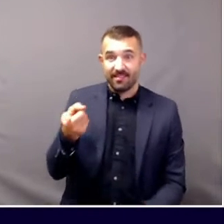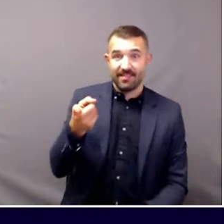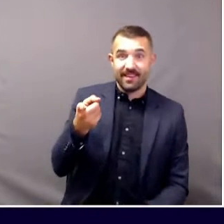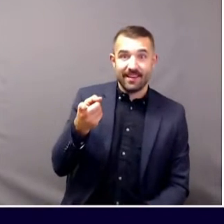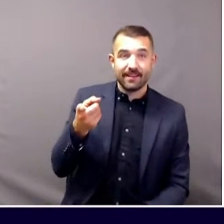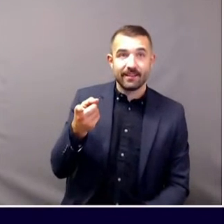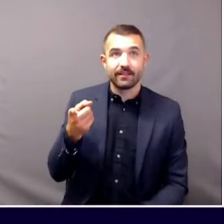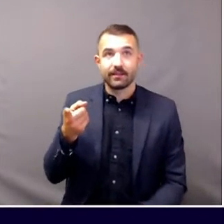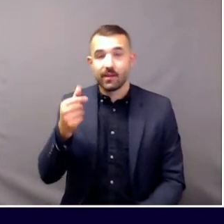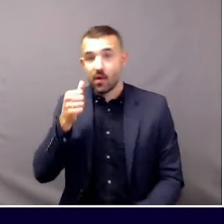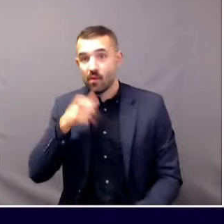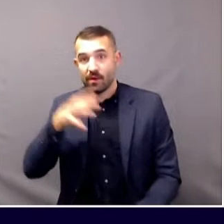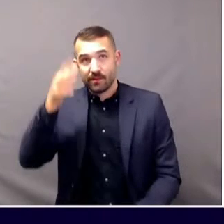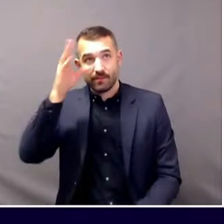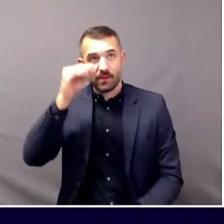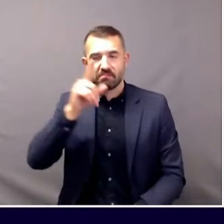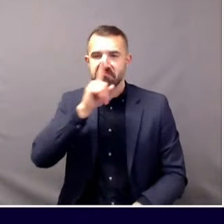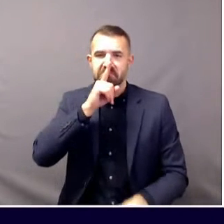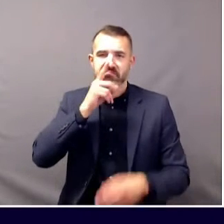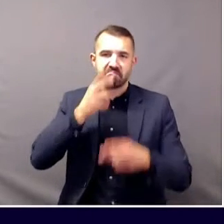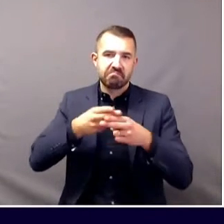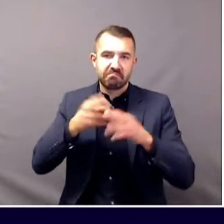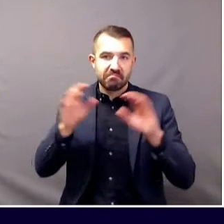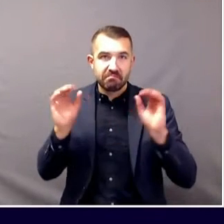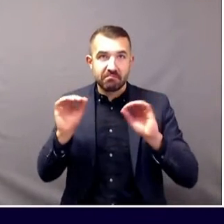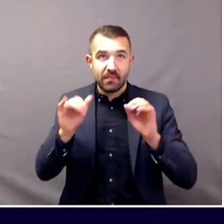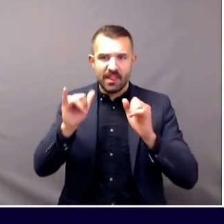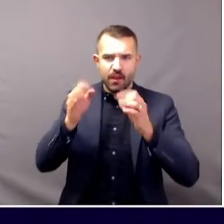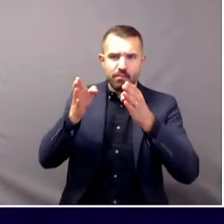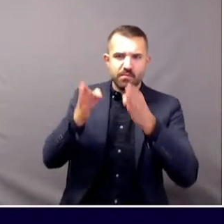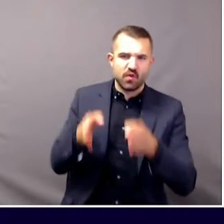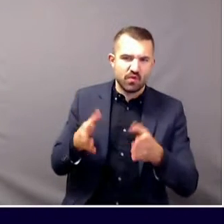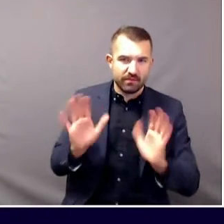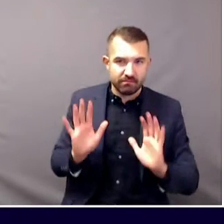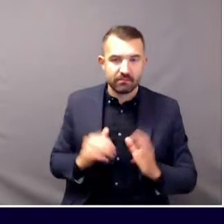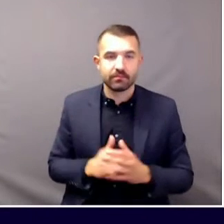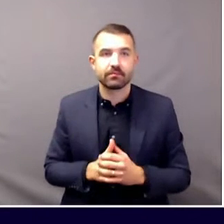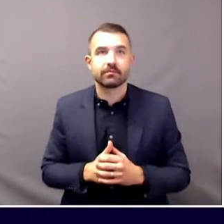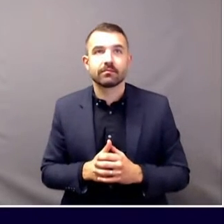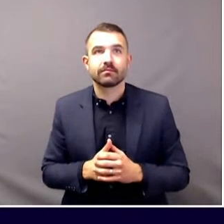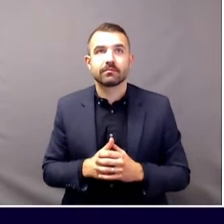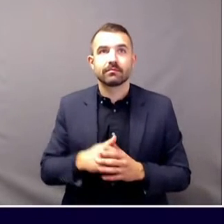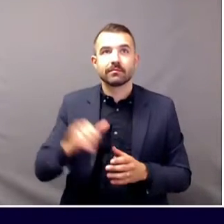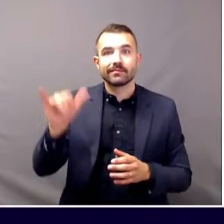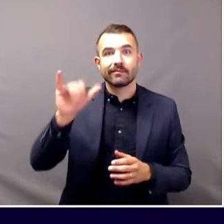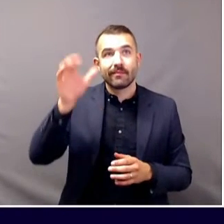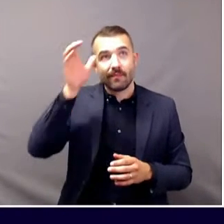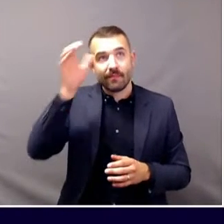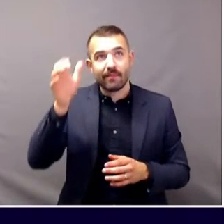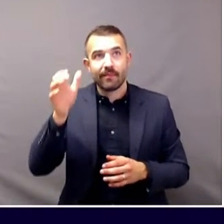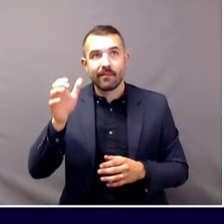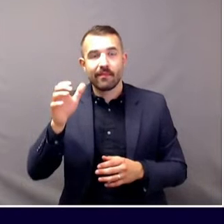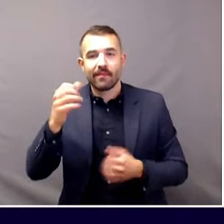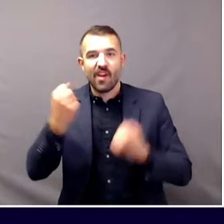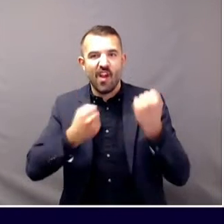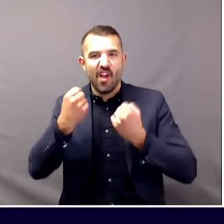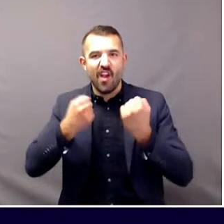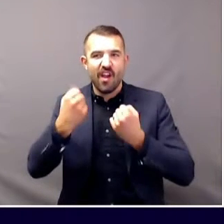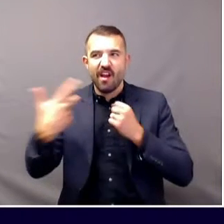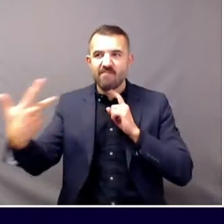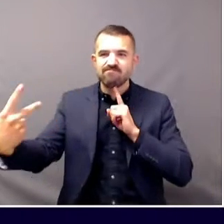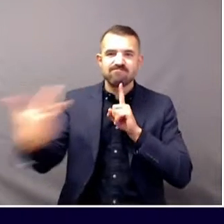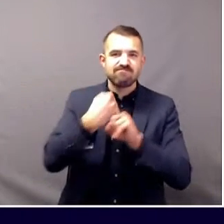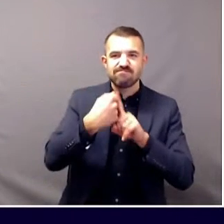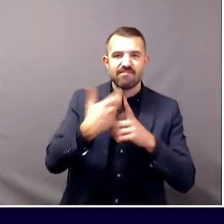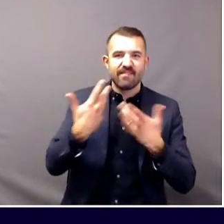person reported that it was like being hit by a truck. It was, as this person reported, the